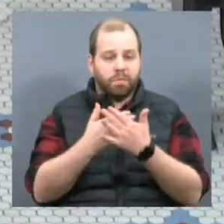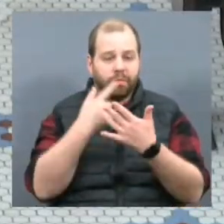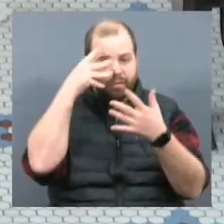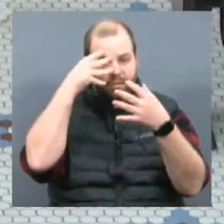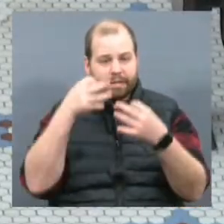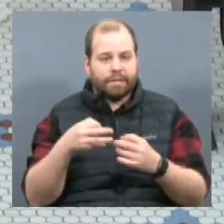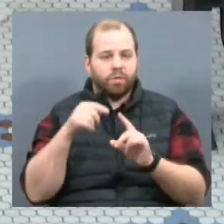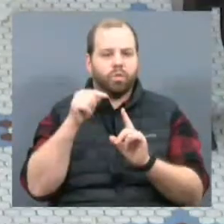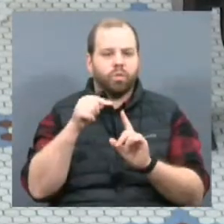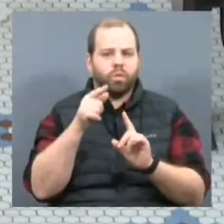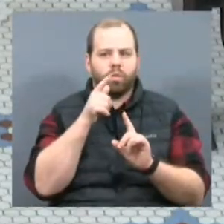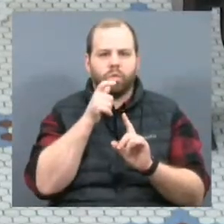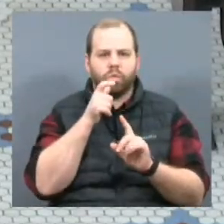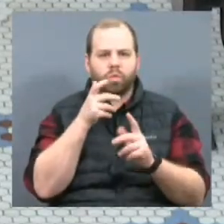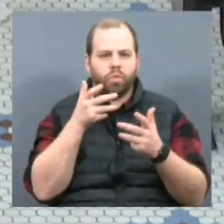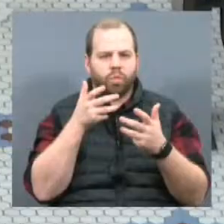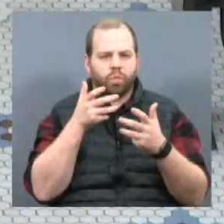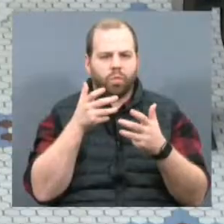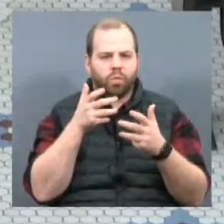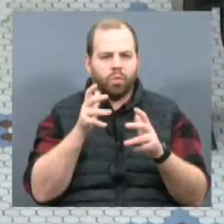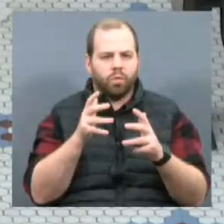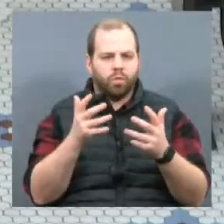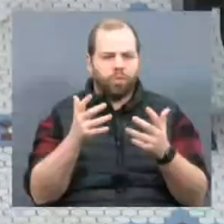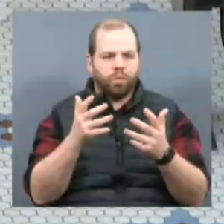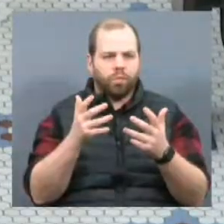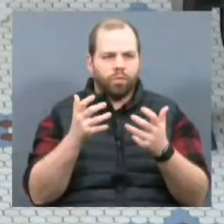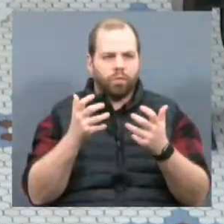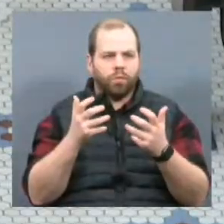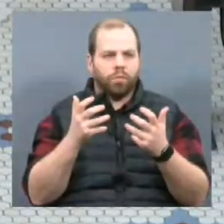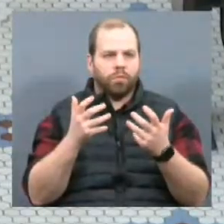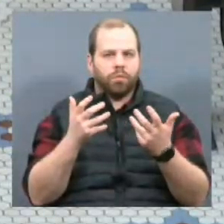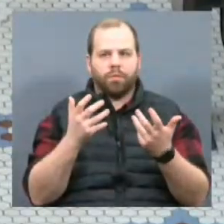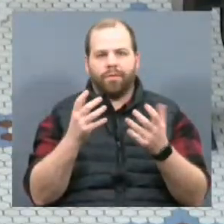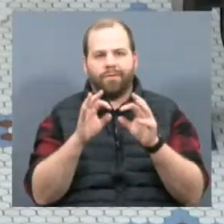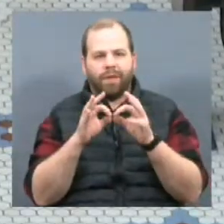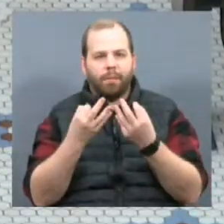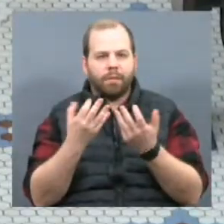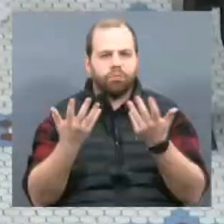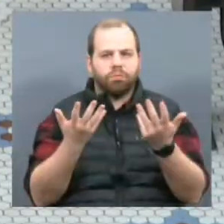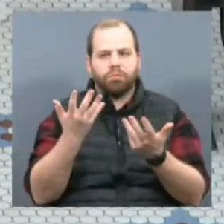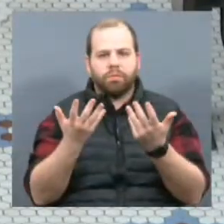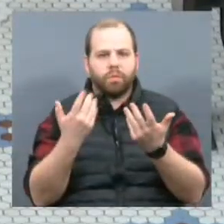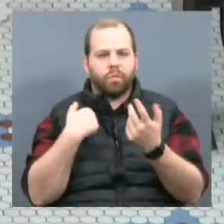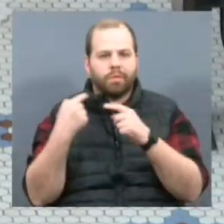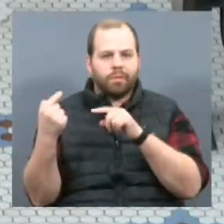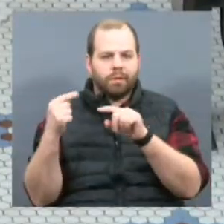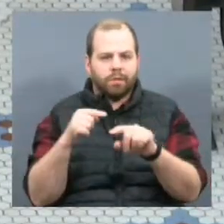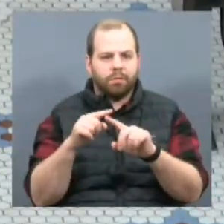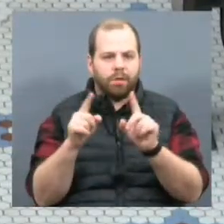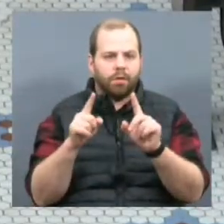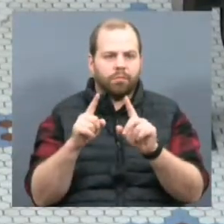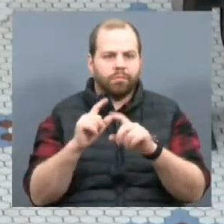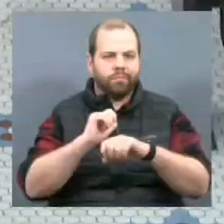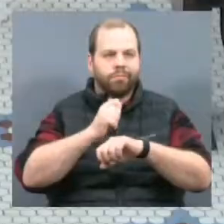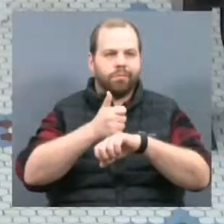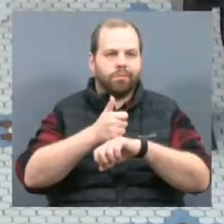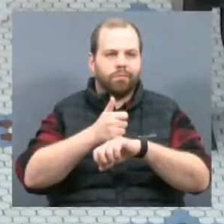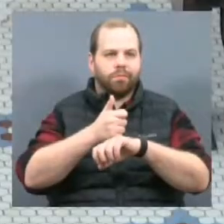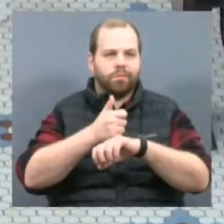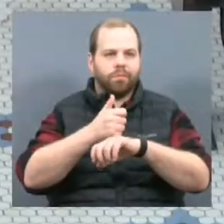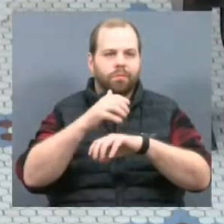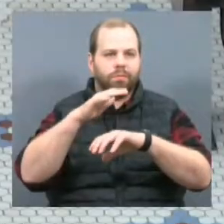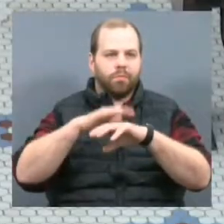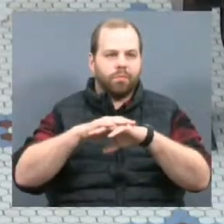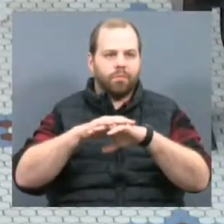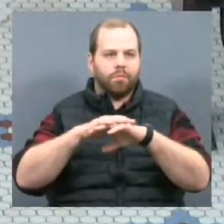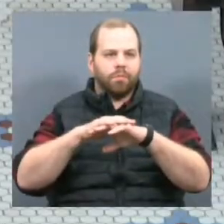because who wouldn't want unwarranted family to come in, but to put them atop of livestock,